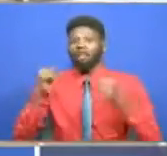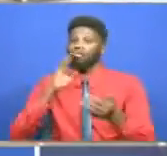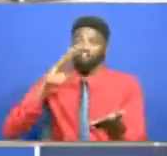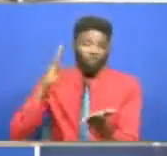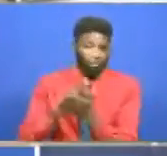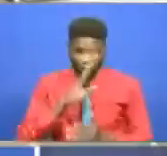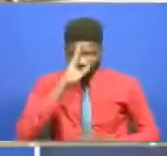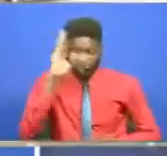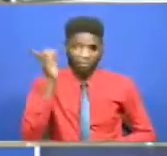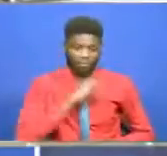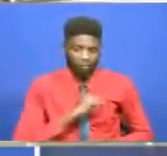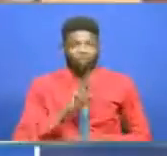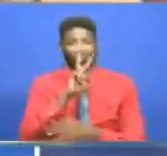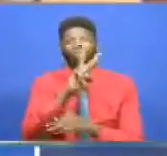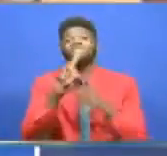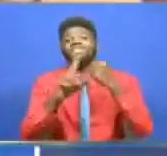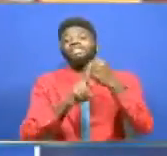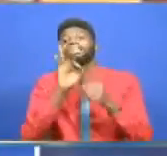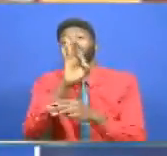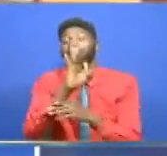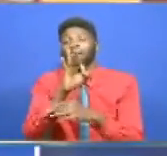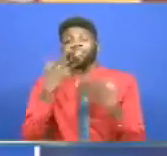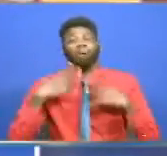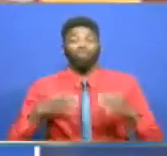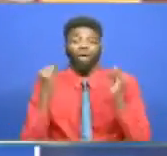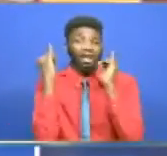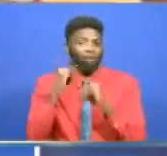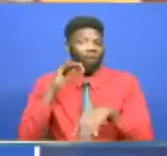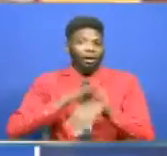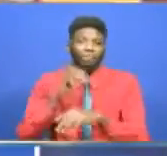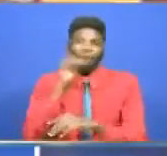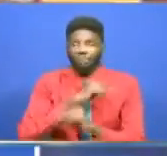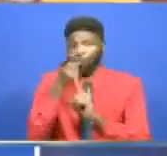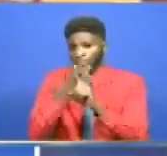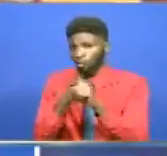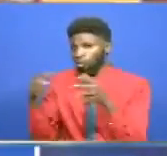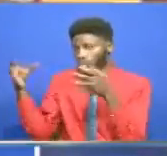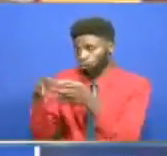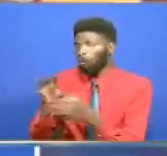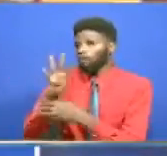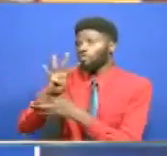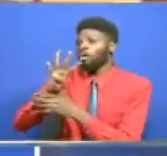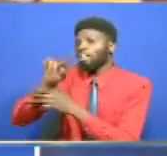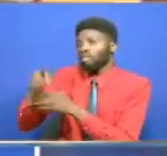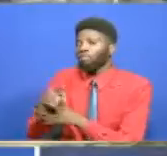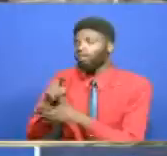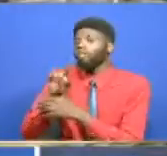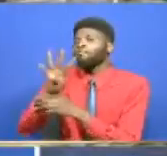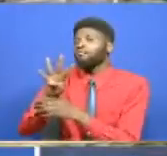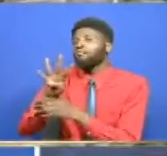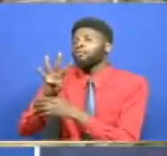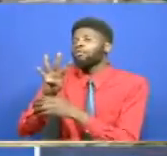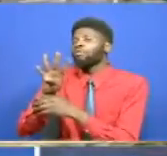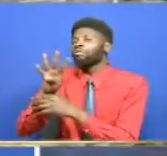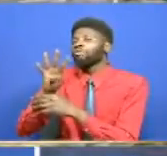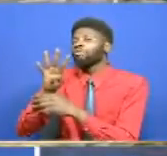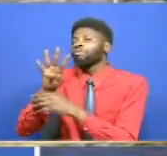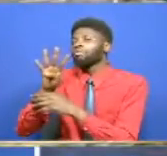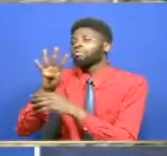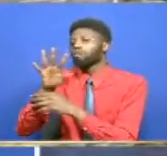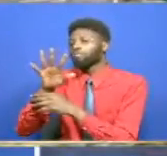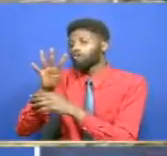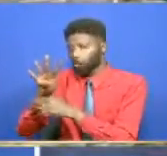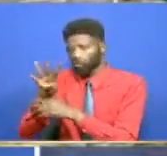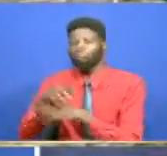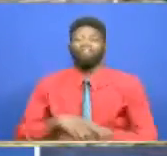Sunday 263 new cases emanating from 4,424 samples tested. In the latest data,